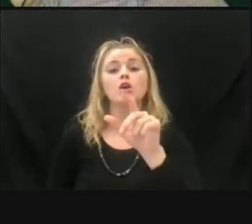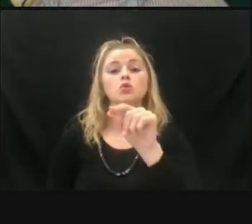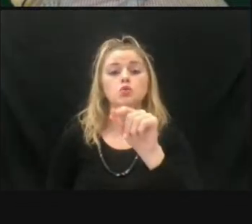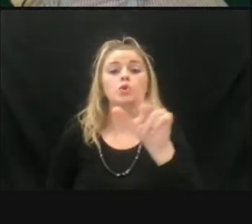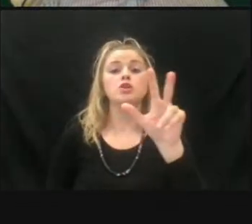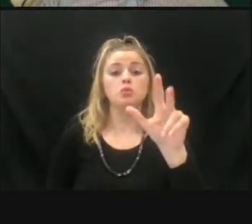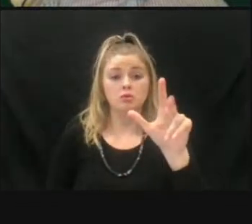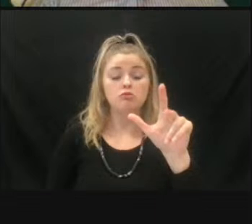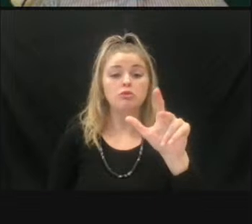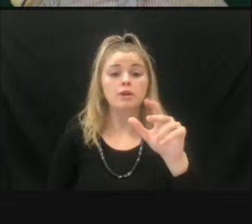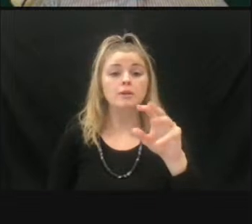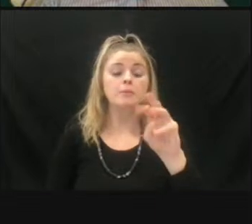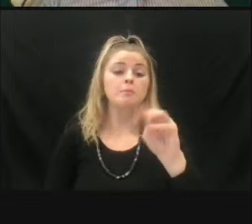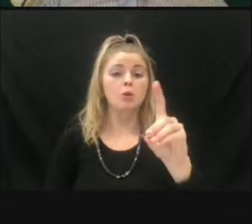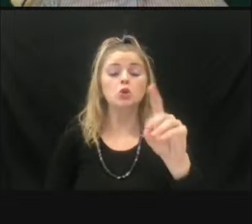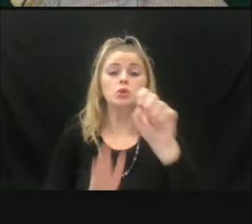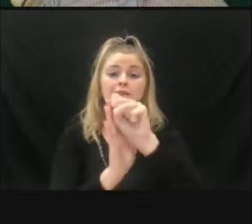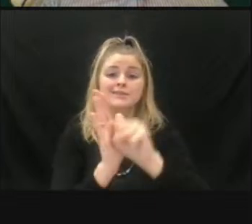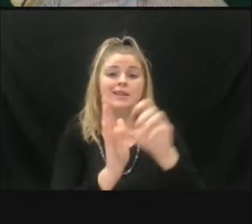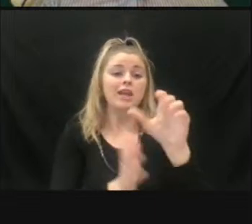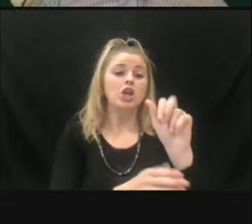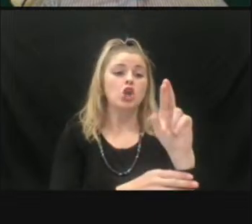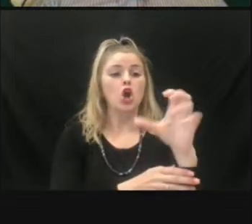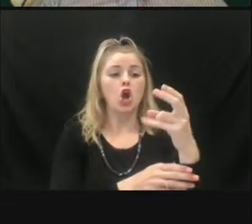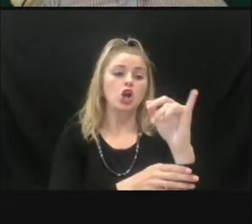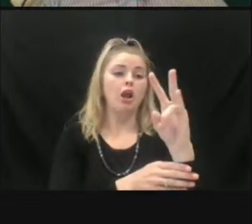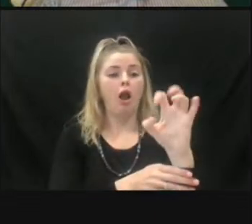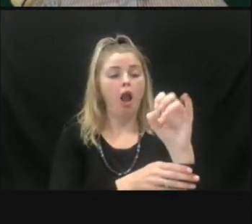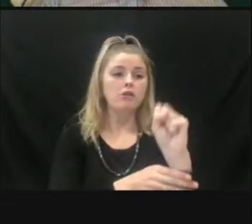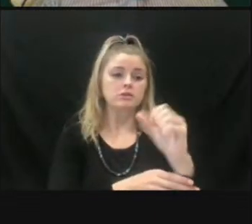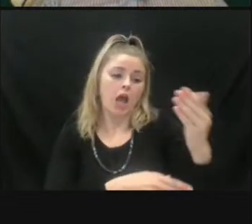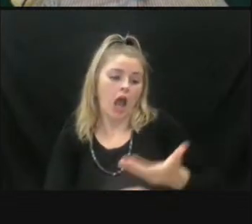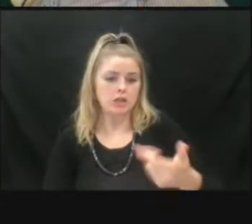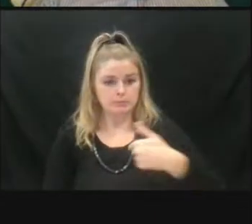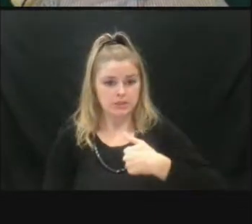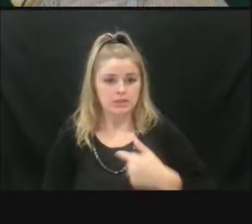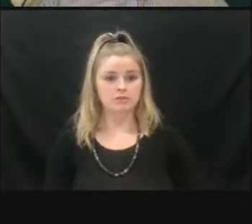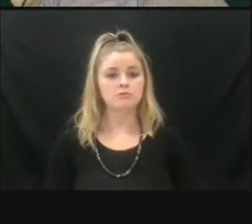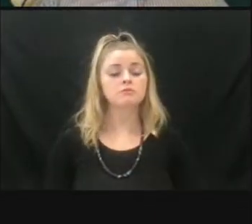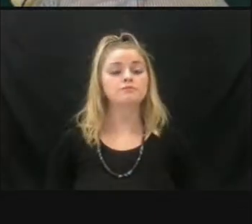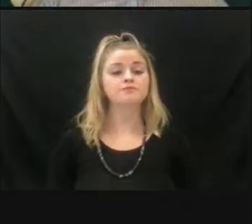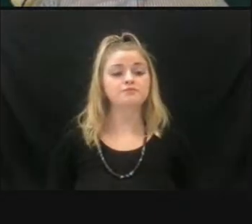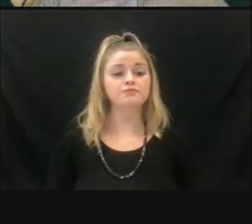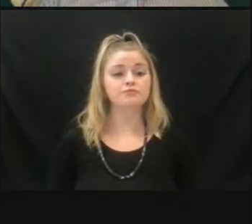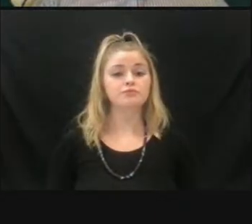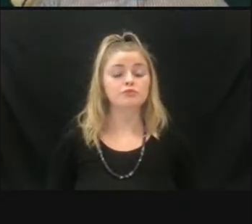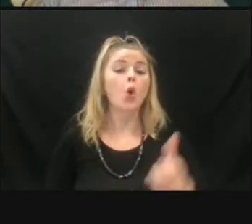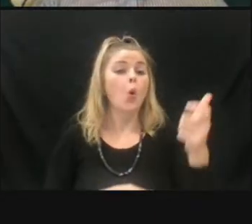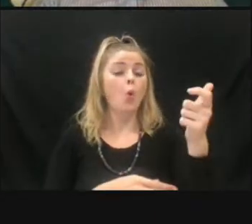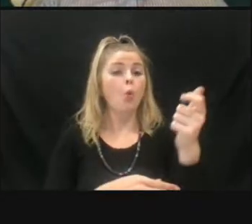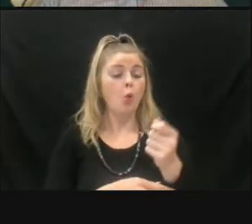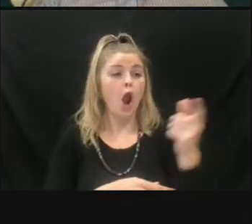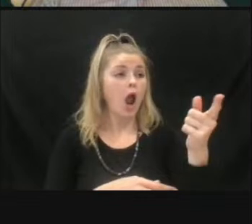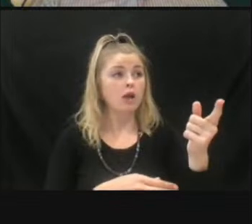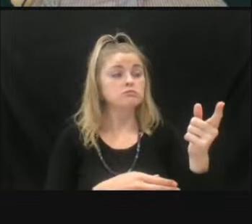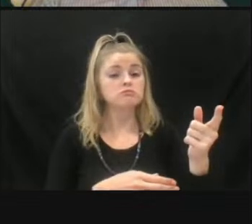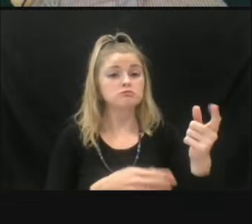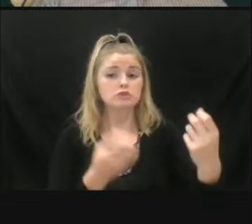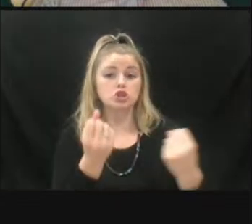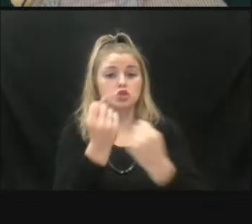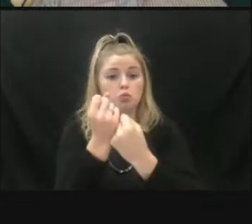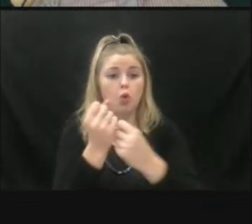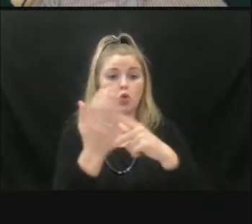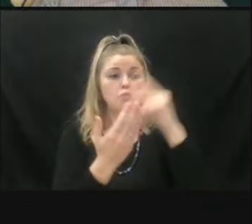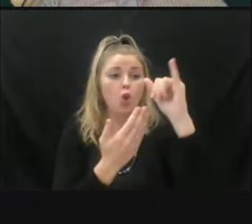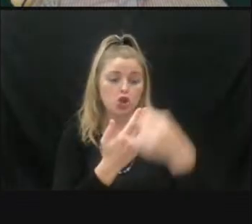State Archives to be the contractual research and preservation specialist for T.O.H.P. The grant which funded the project focused itself on